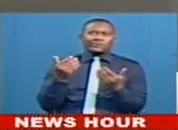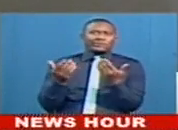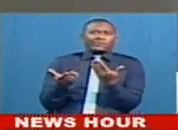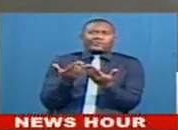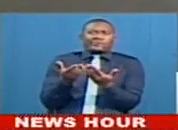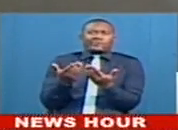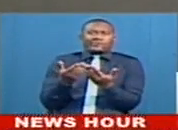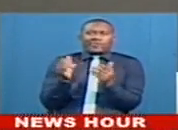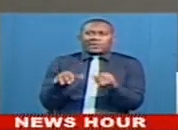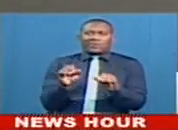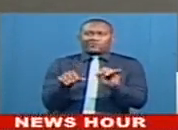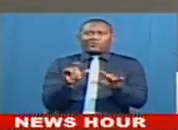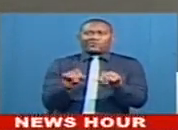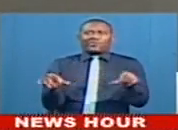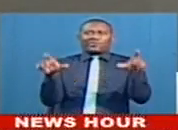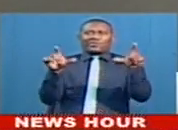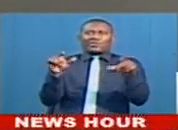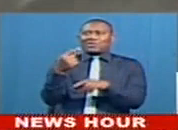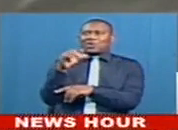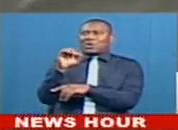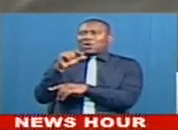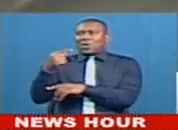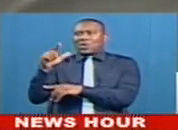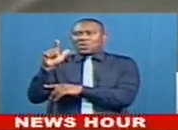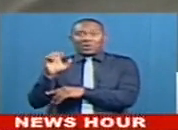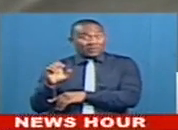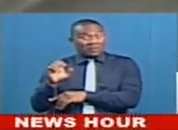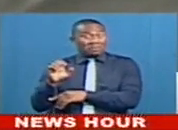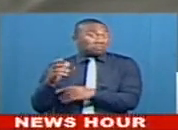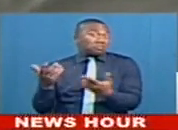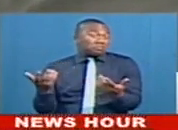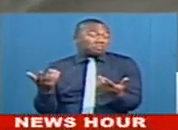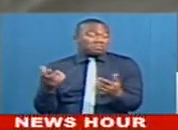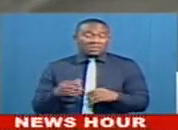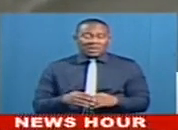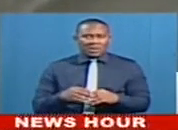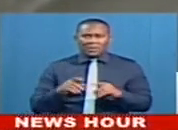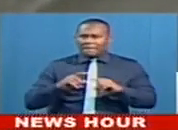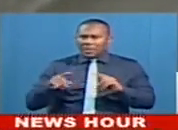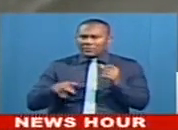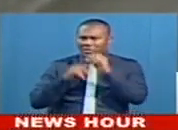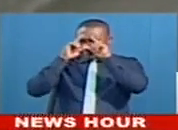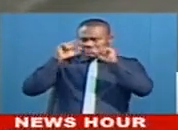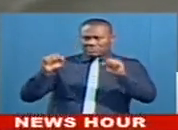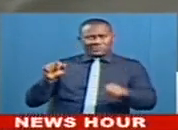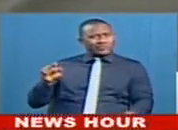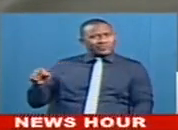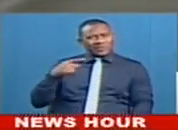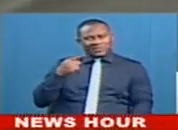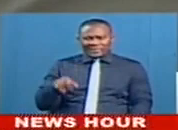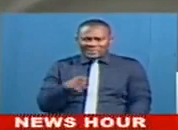free on the Google platform. But Vice President Dr. Mahamudu Bawumia says the critics